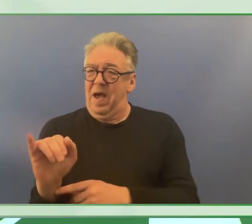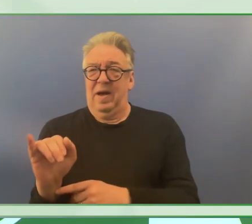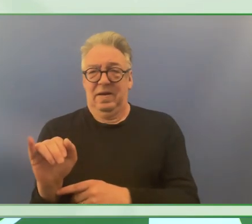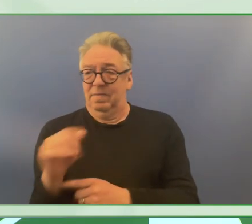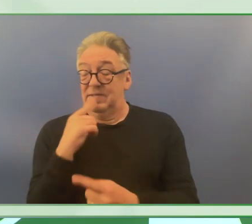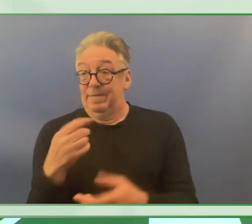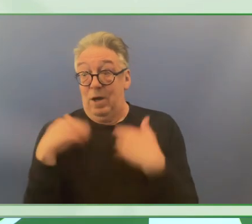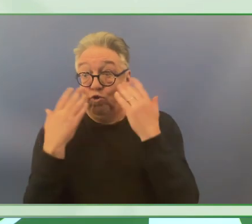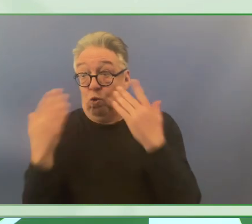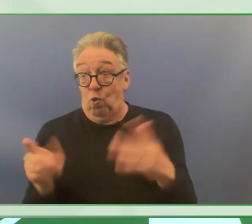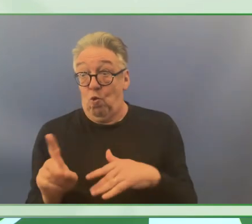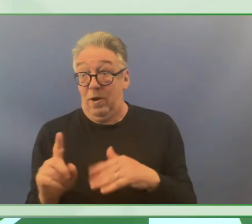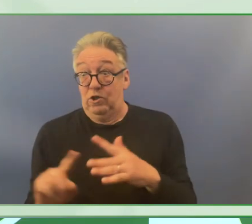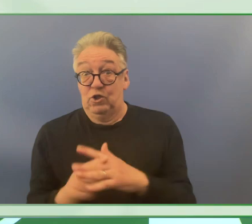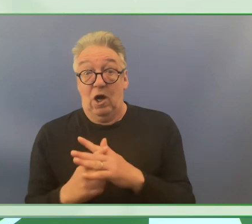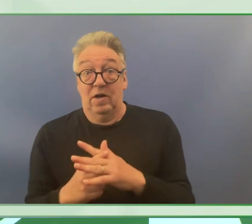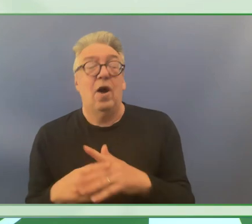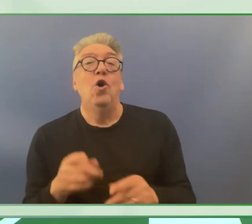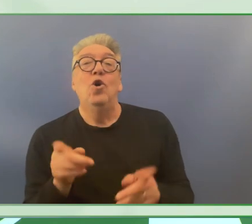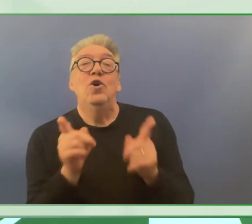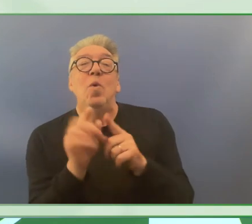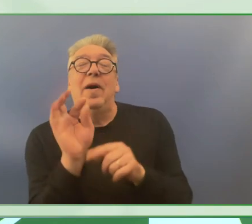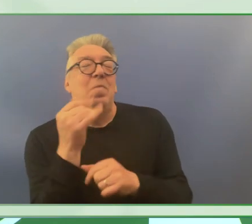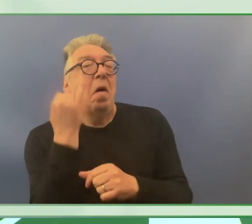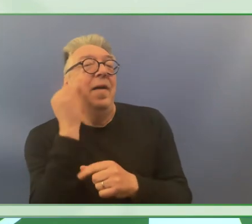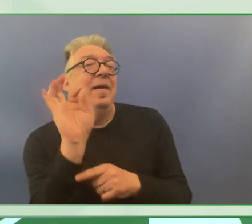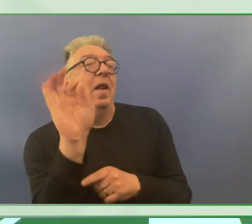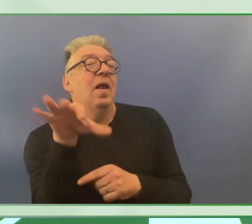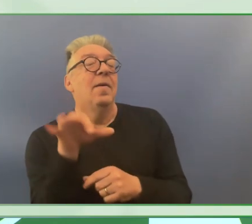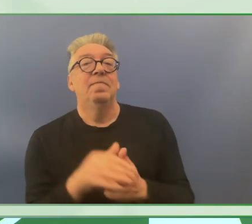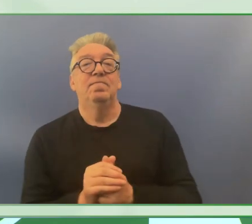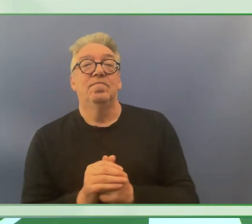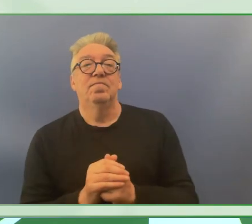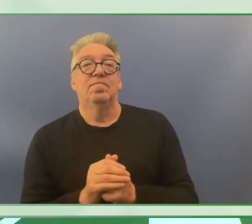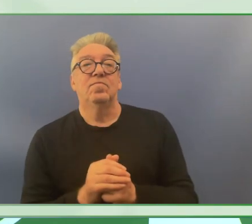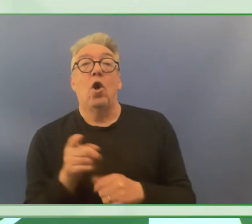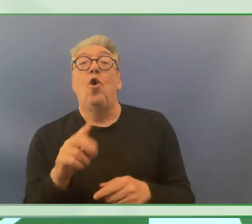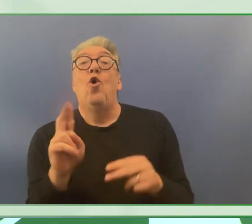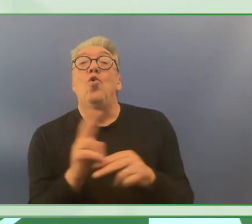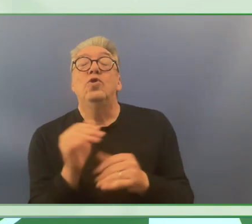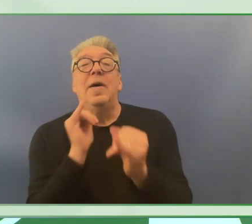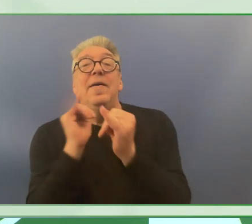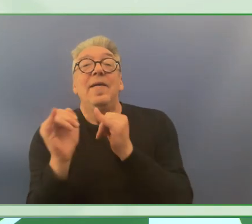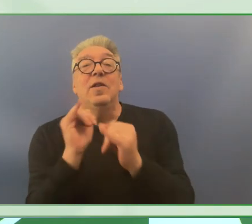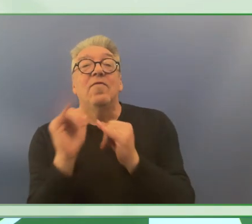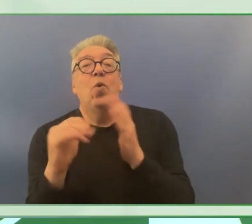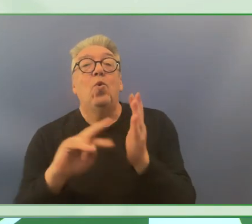where to start. And then a small hint, when you then also use an interview technique, that means that you ask the AI, hey, please